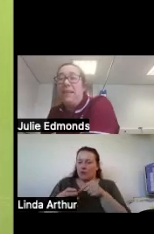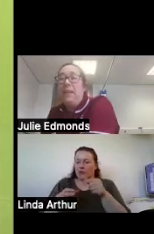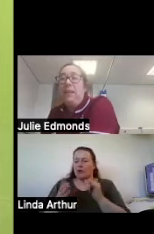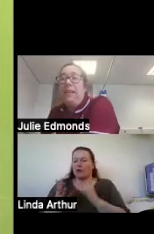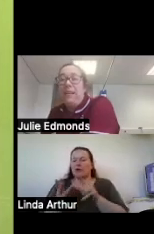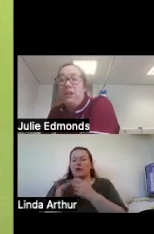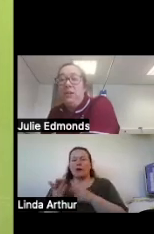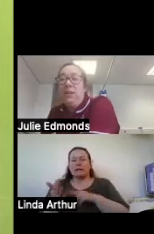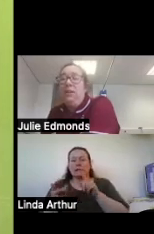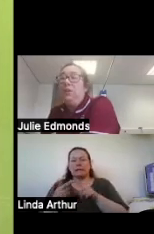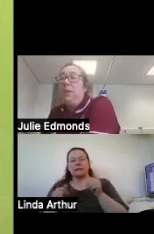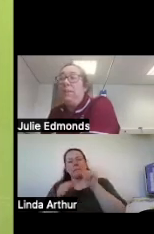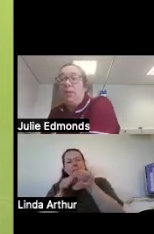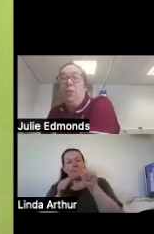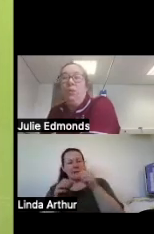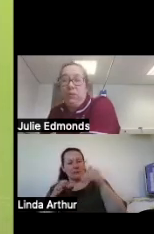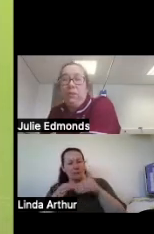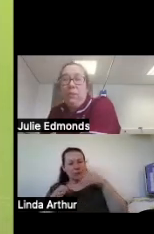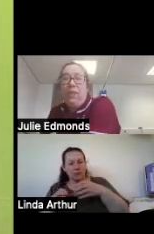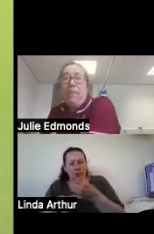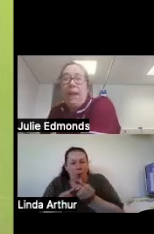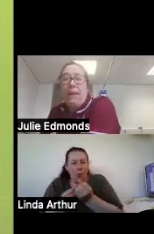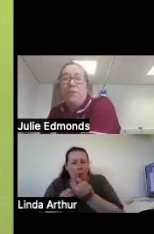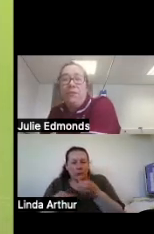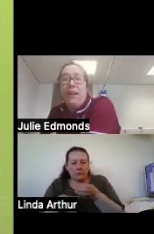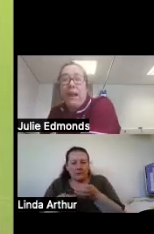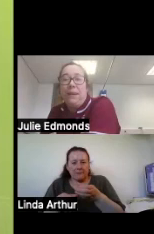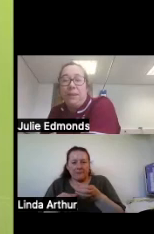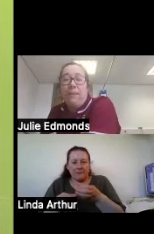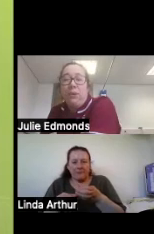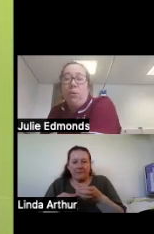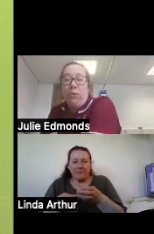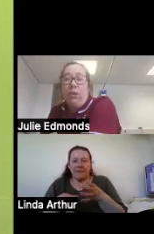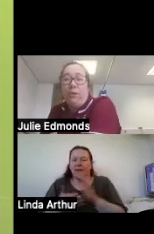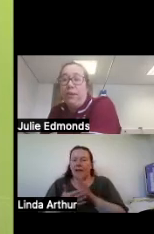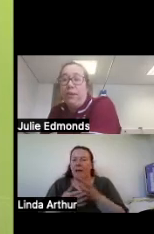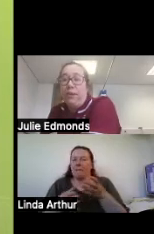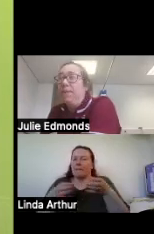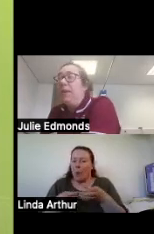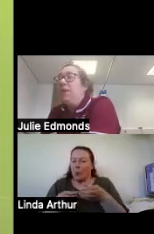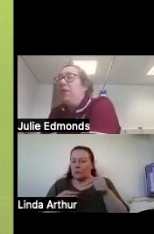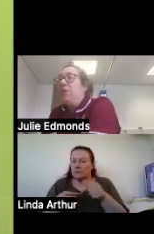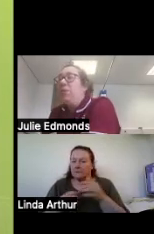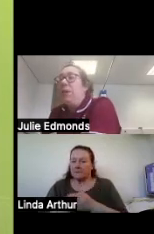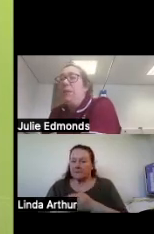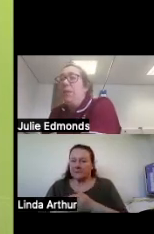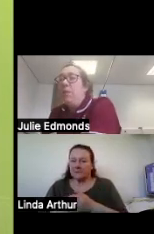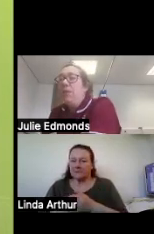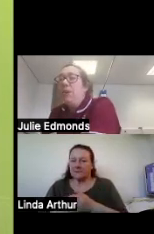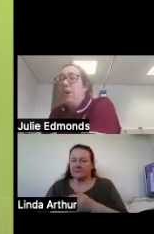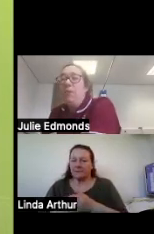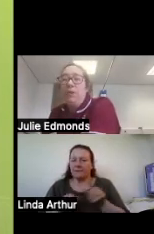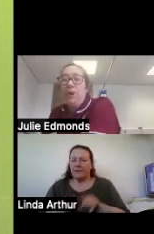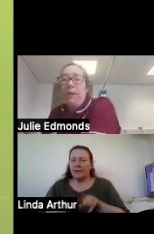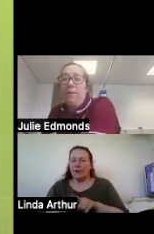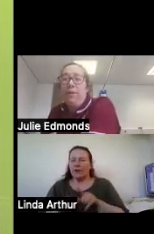best condition to be able to hold. We want that bladder to feel happy to be able to hold the urine. So we always